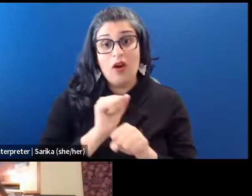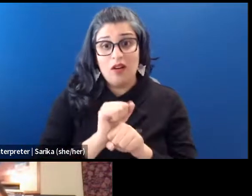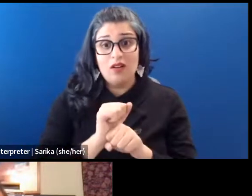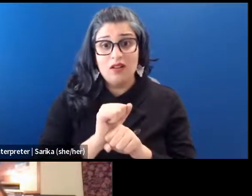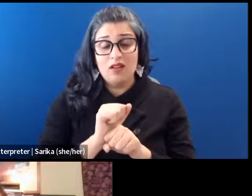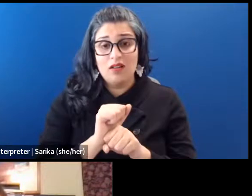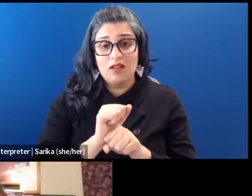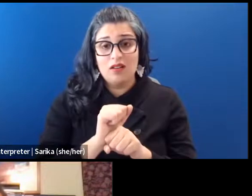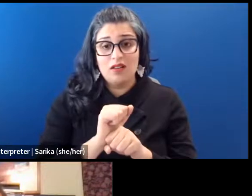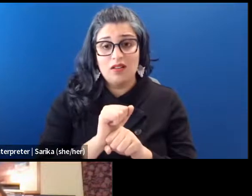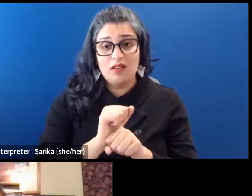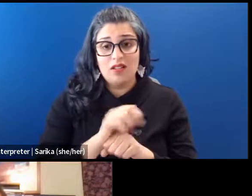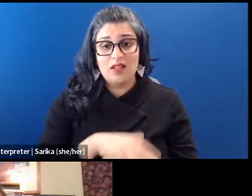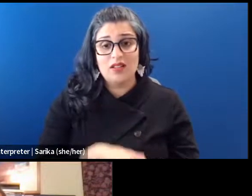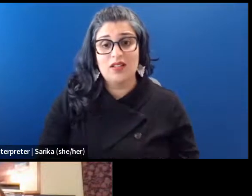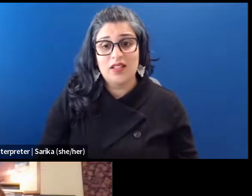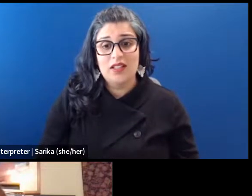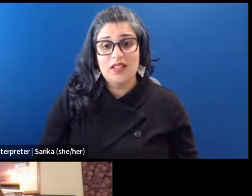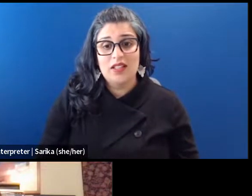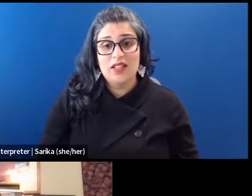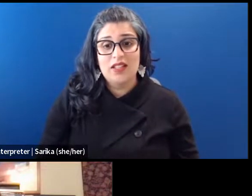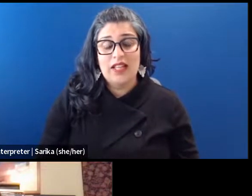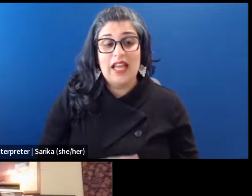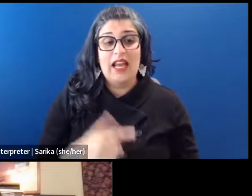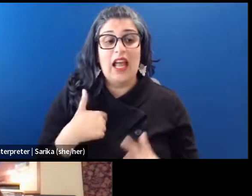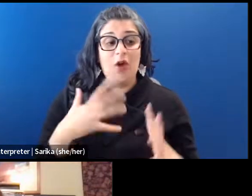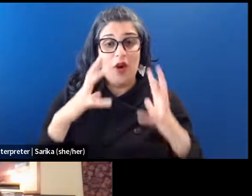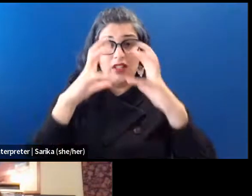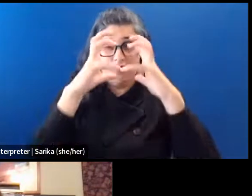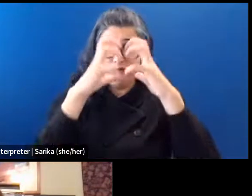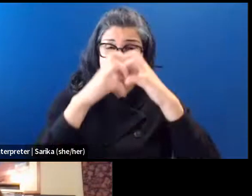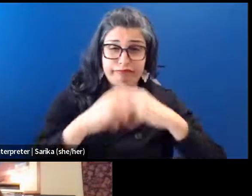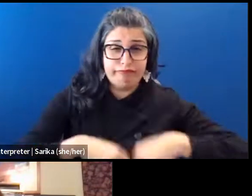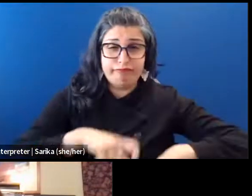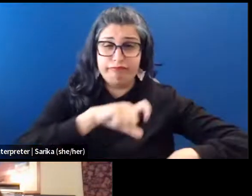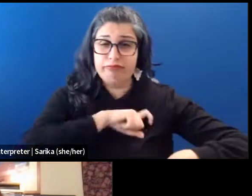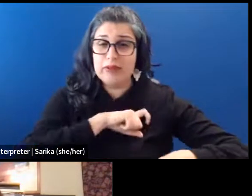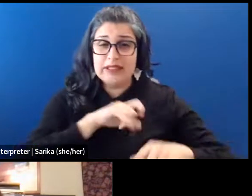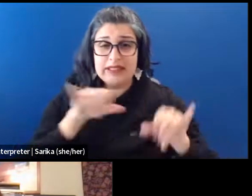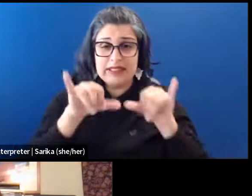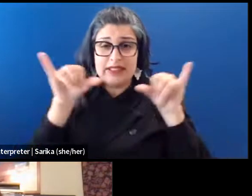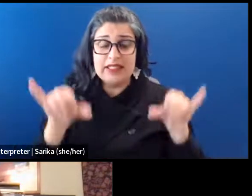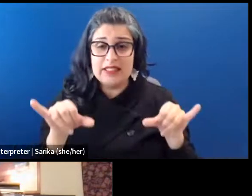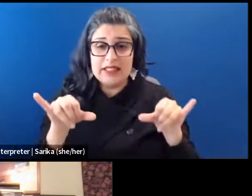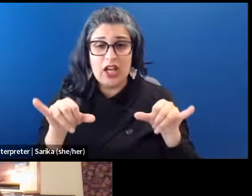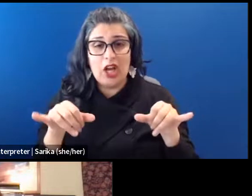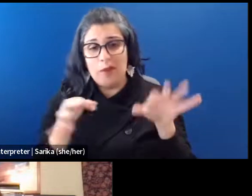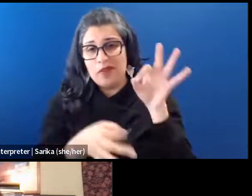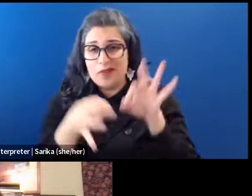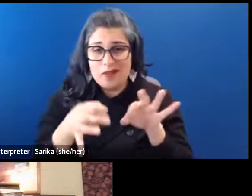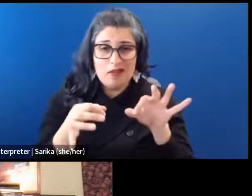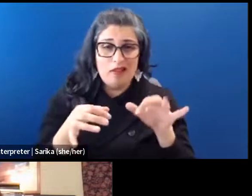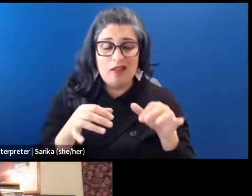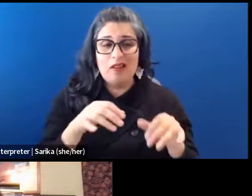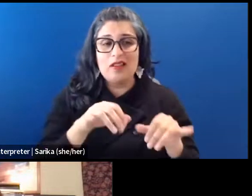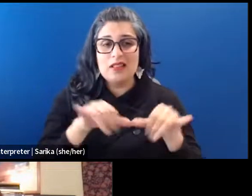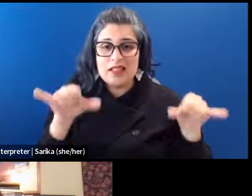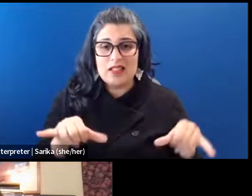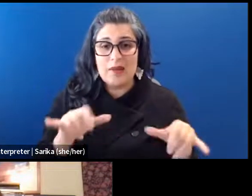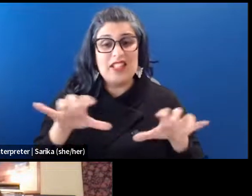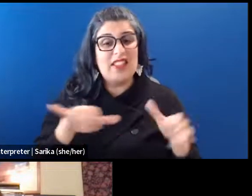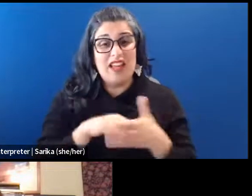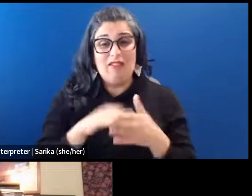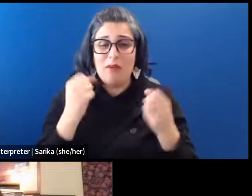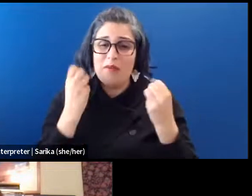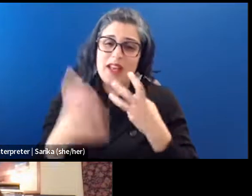was work on dismantling the penal system. And I did it for many, many, many years. And I went